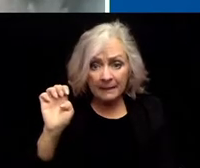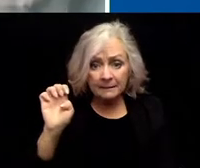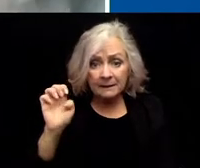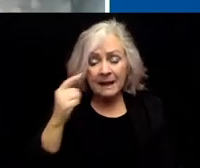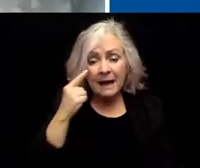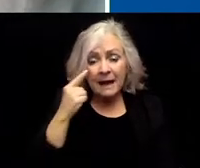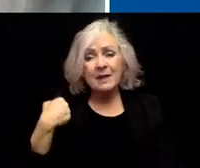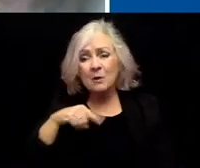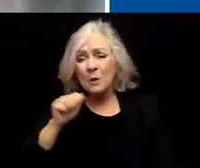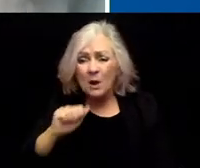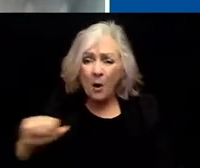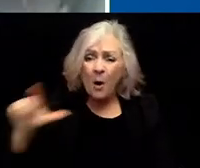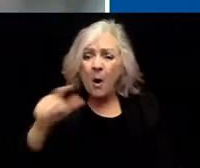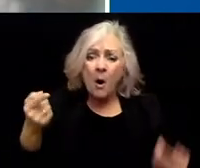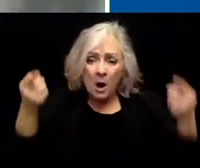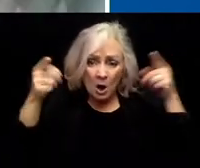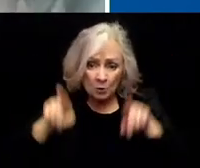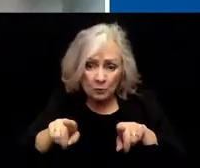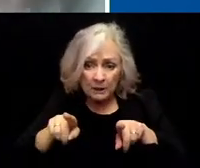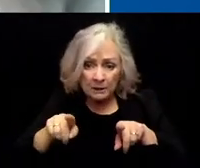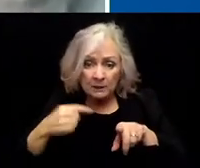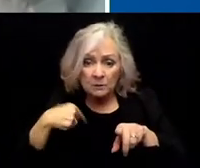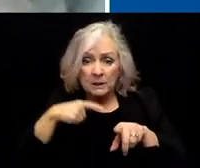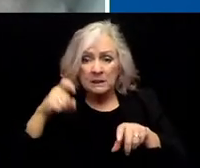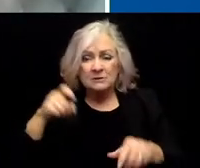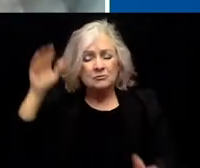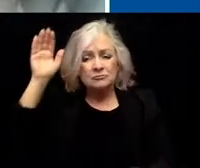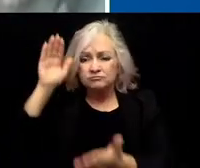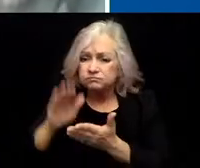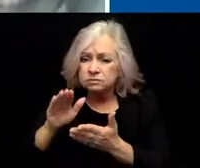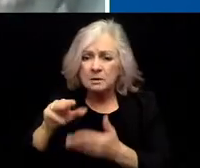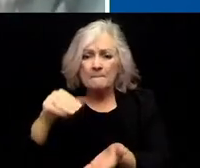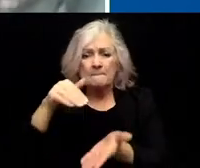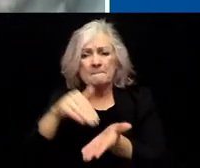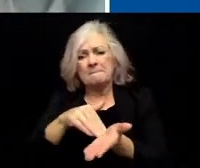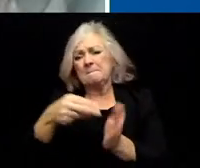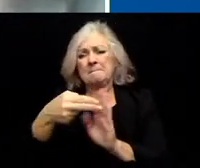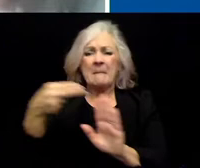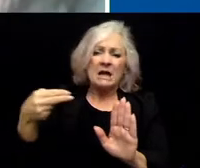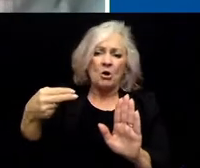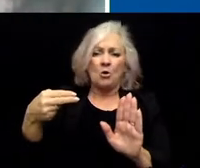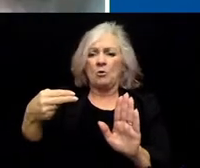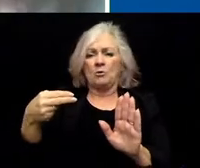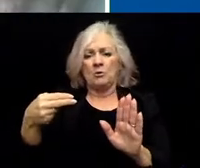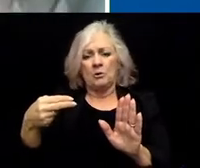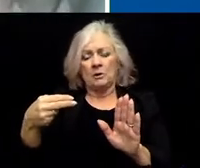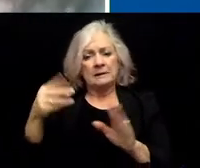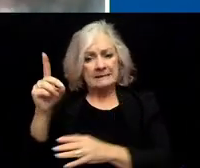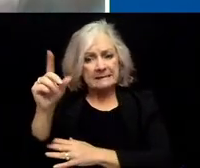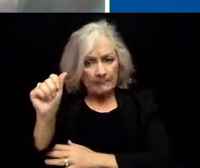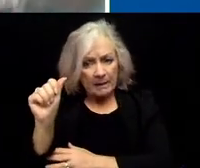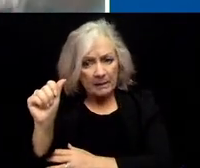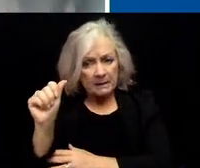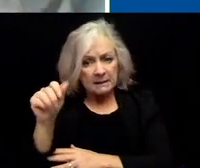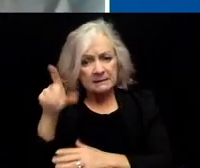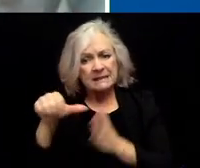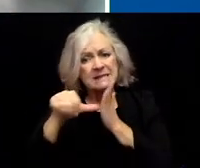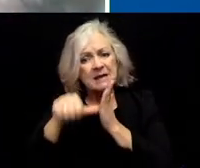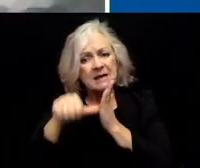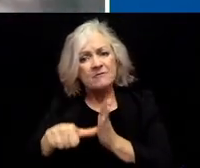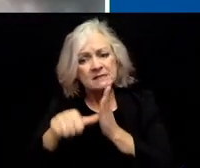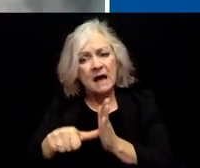agree that we need to demedicalize conversations on disability. We need to emphasize the psychosocial,